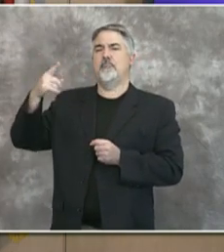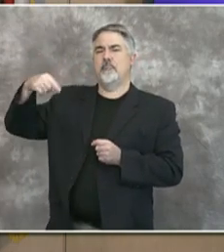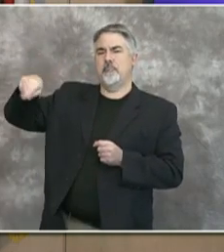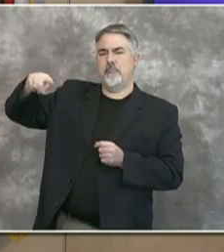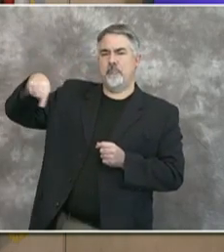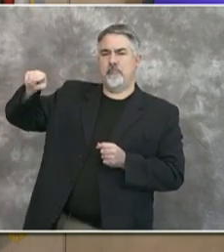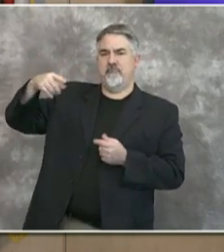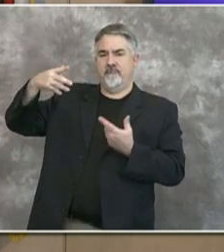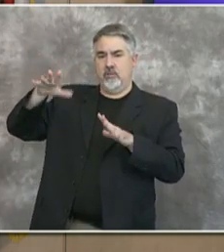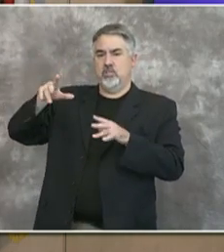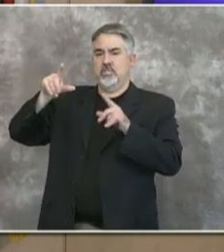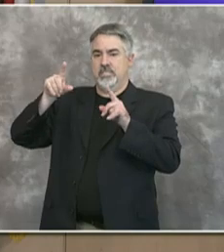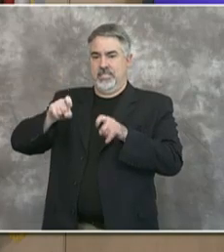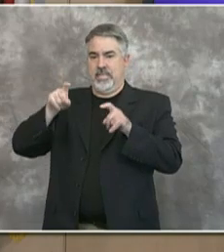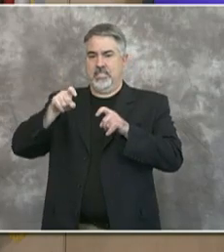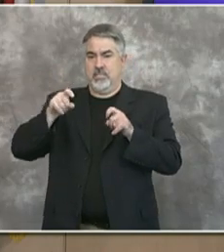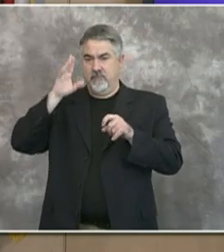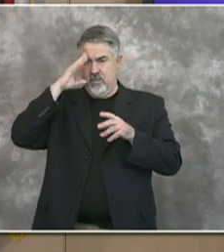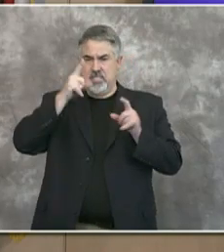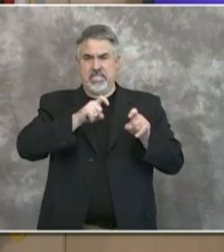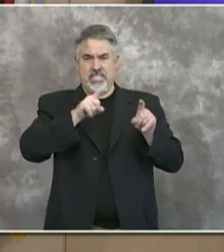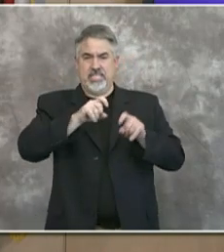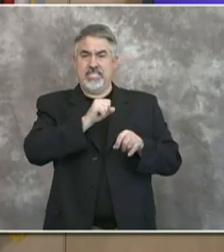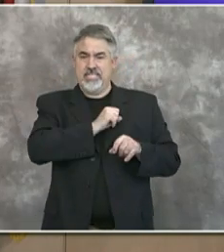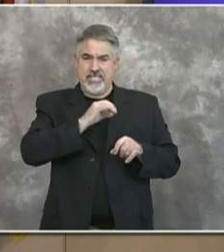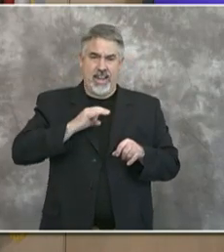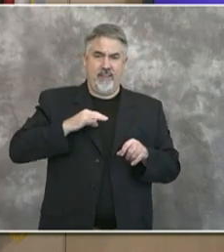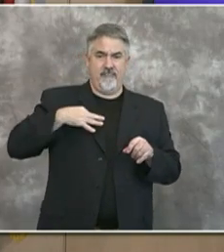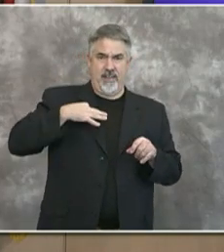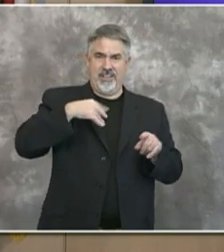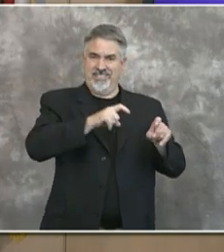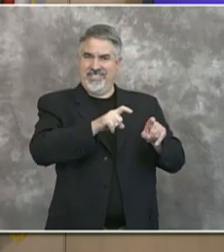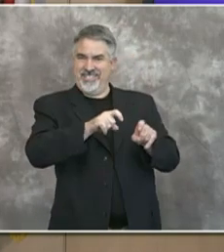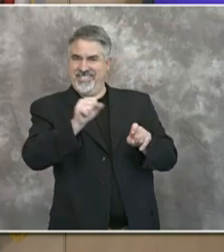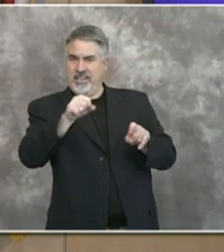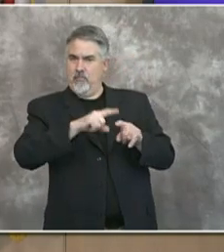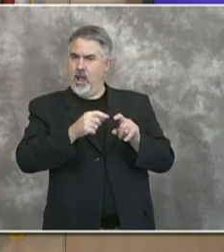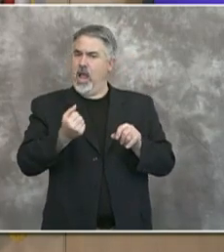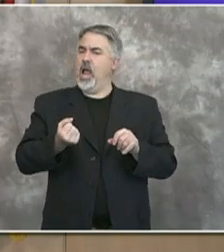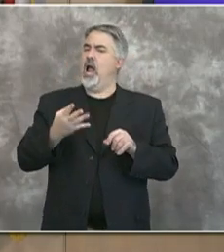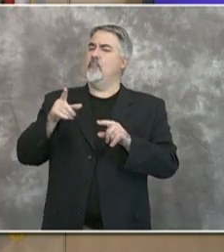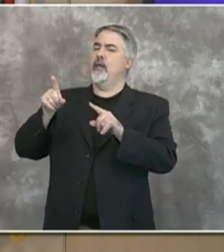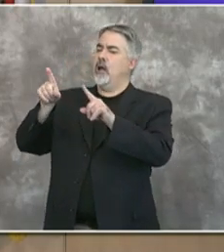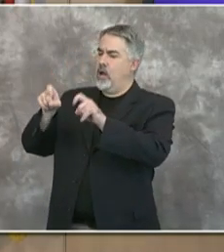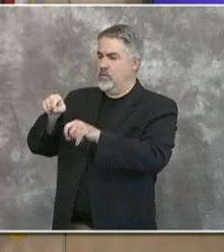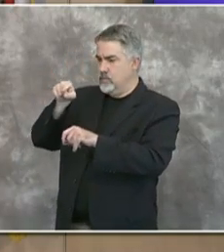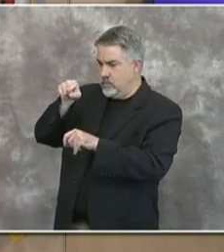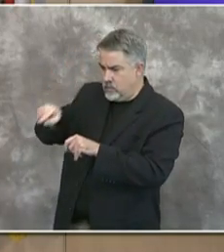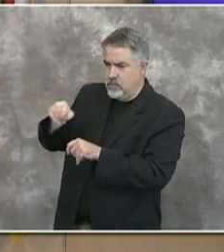don't have the breakdown of that. We've requested it, and when we get it, you'll be the very first to know. Okay, thank you.